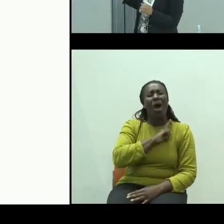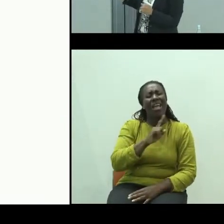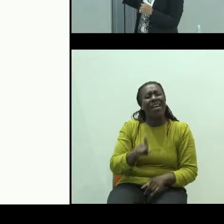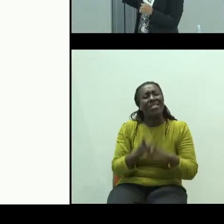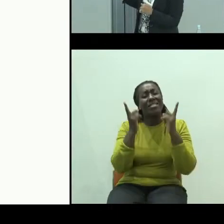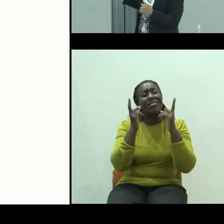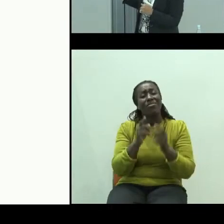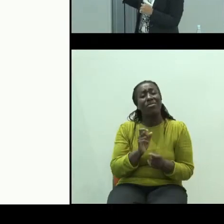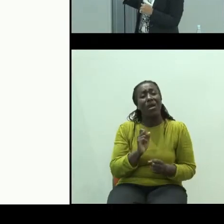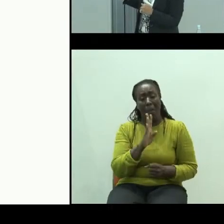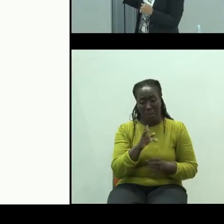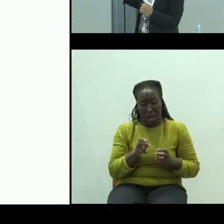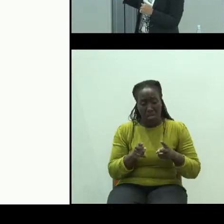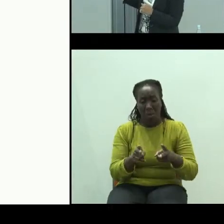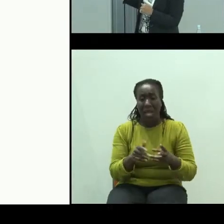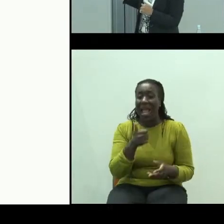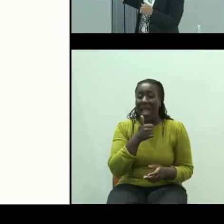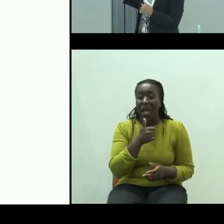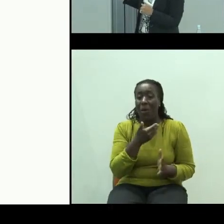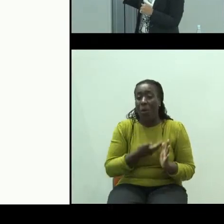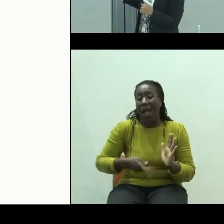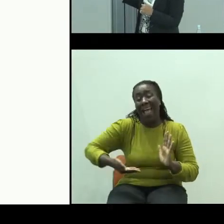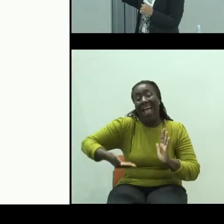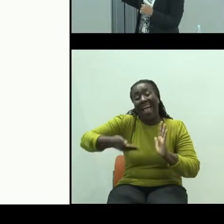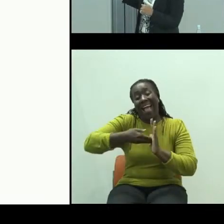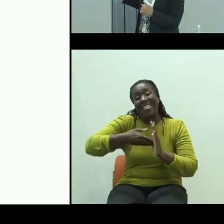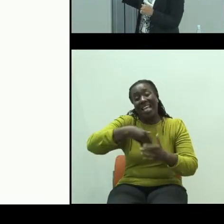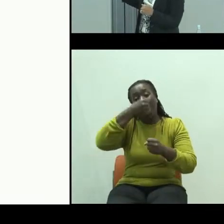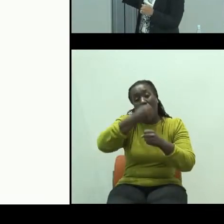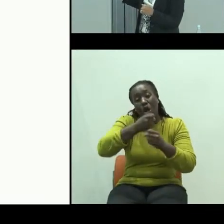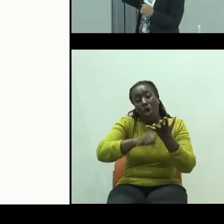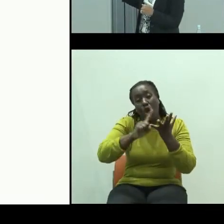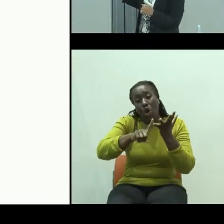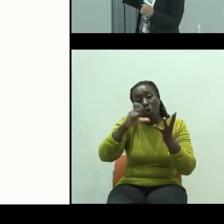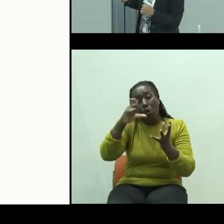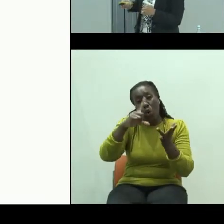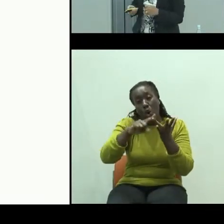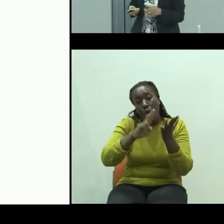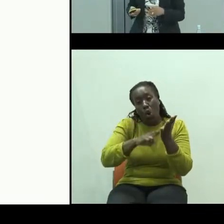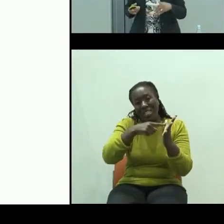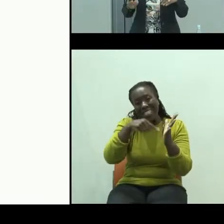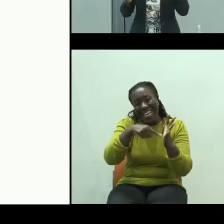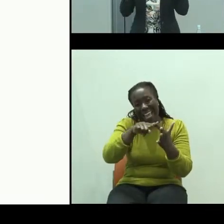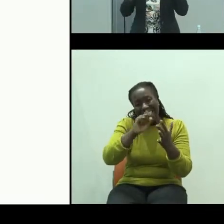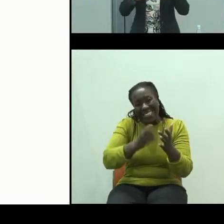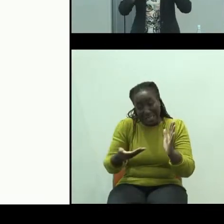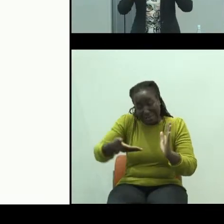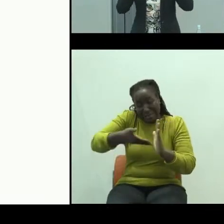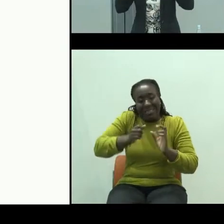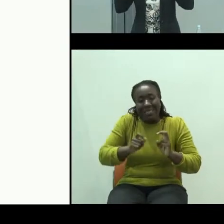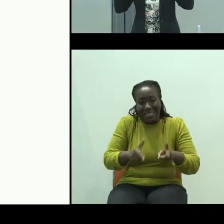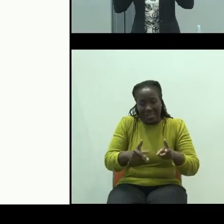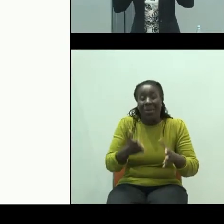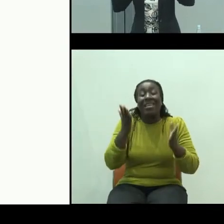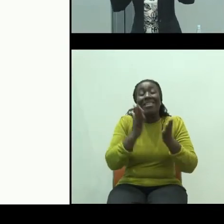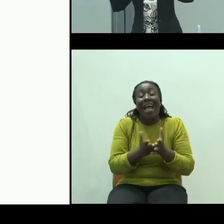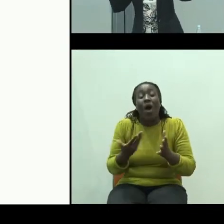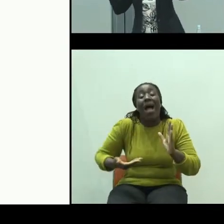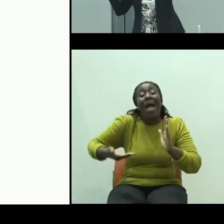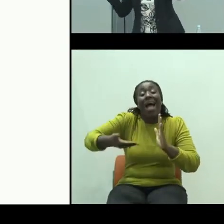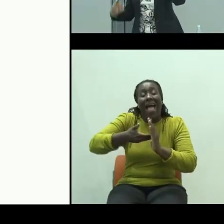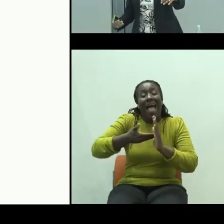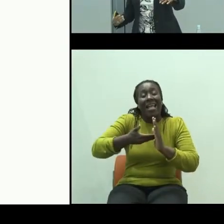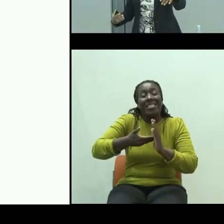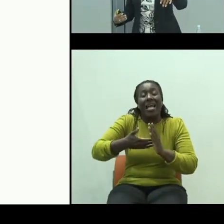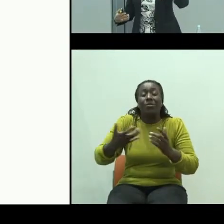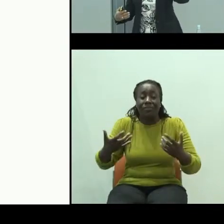showing you adding gluconate to the system, and I only need 1 additional enzyme in order to make now